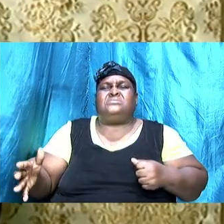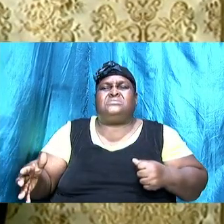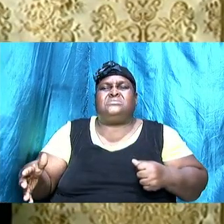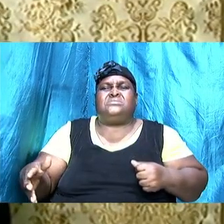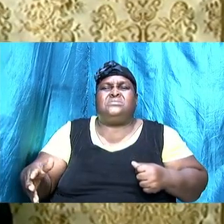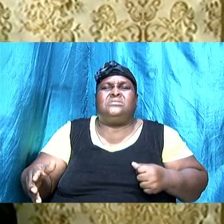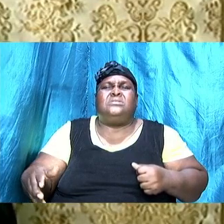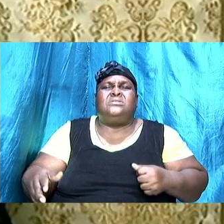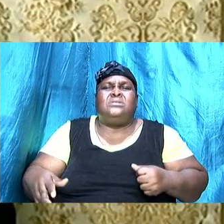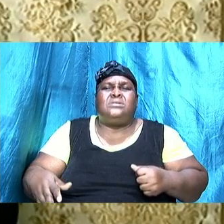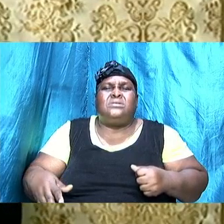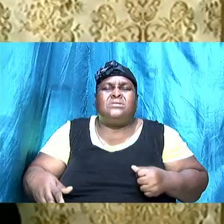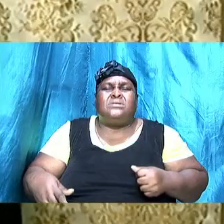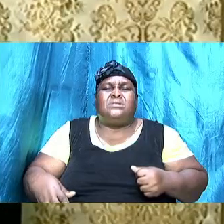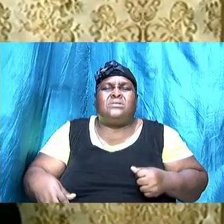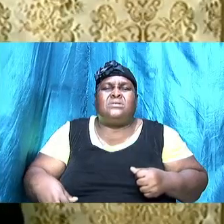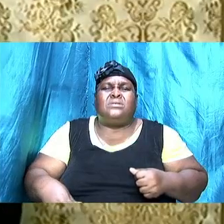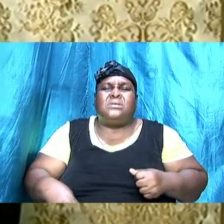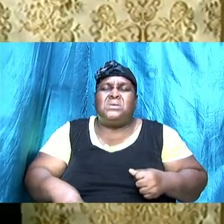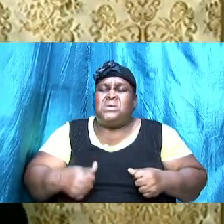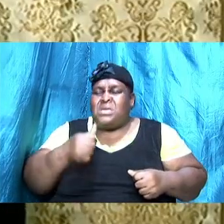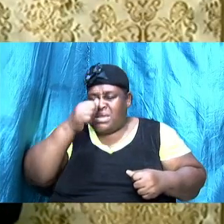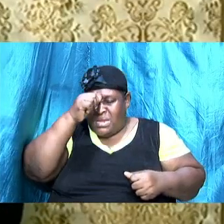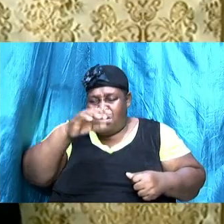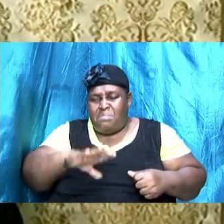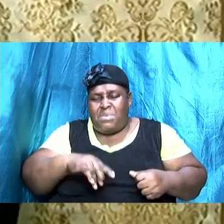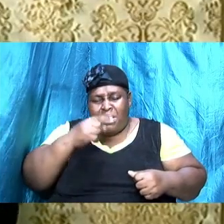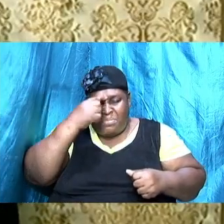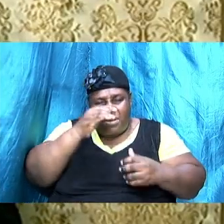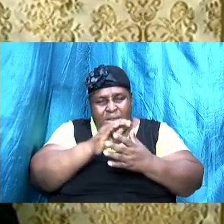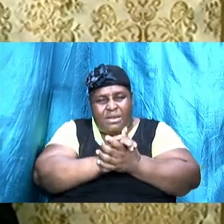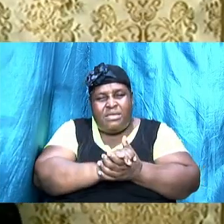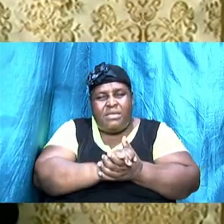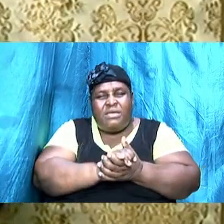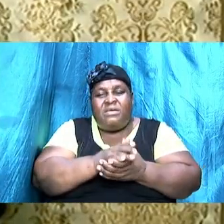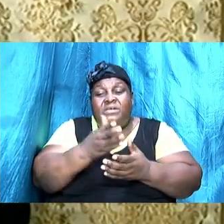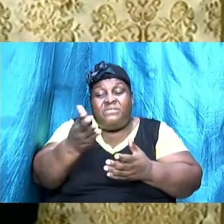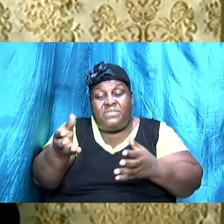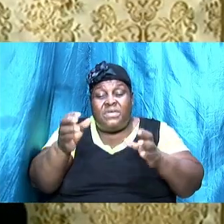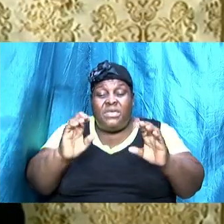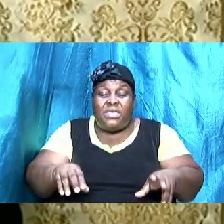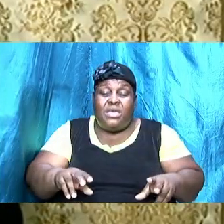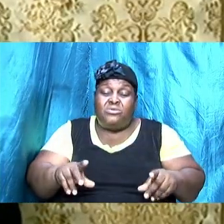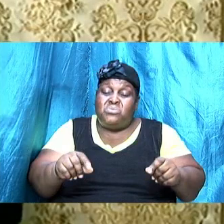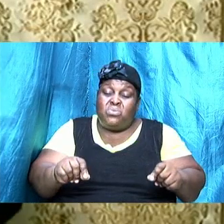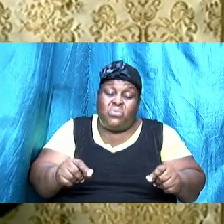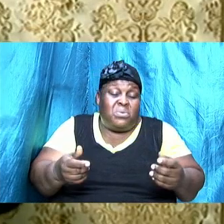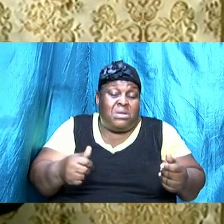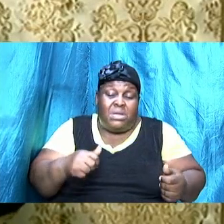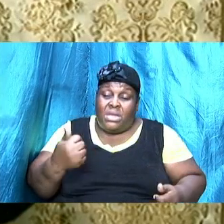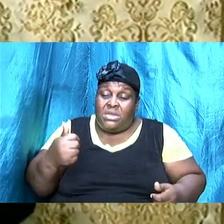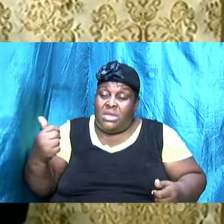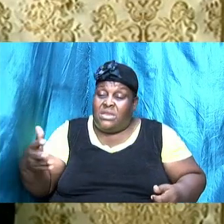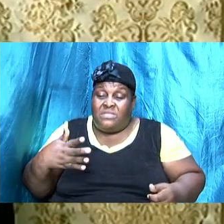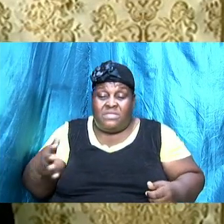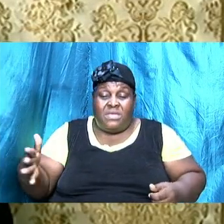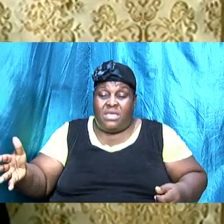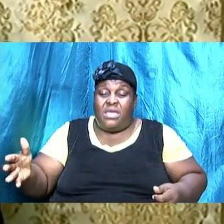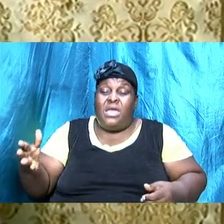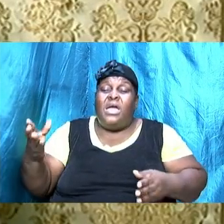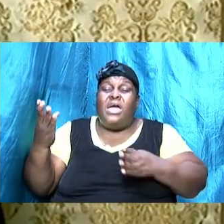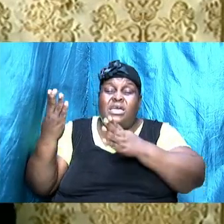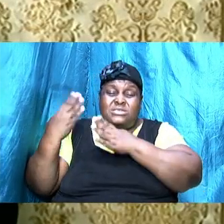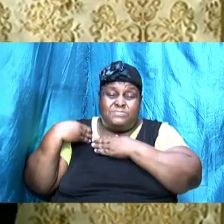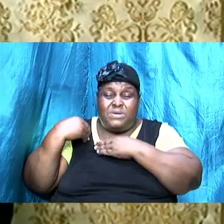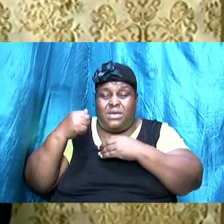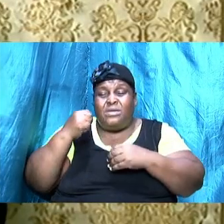and perspective. And any man that believes that they can just do anything and just expect that the wife